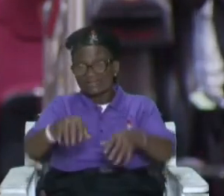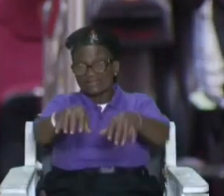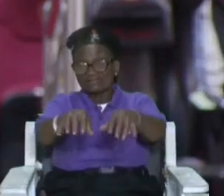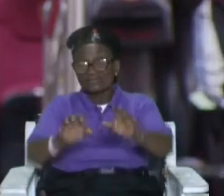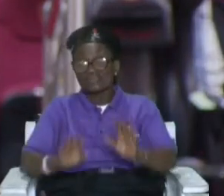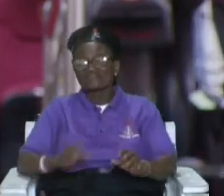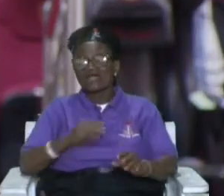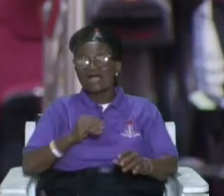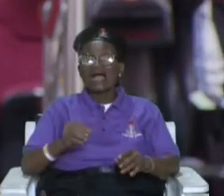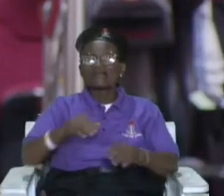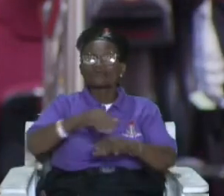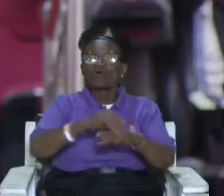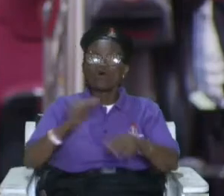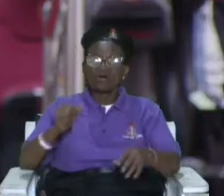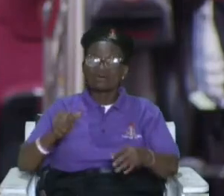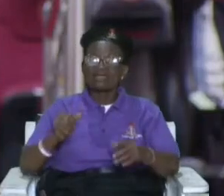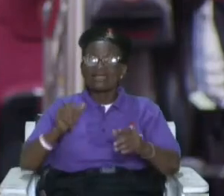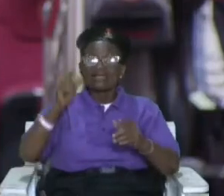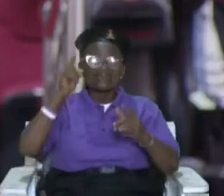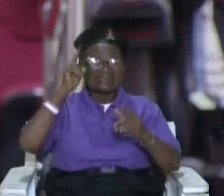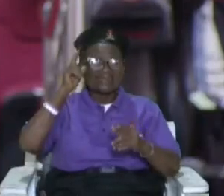forth.